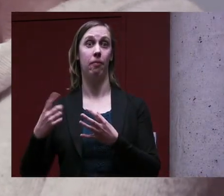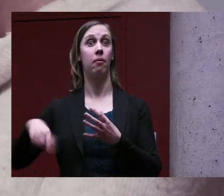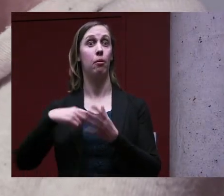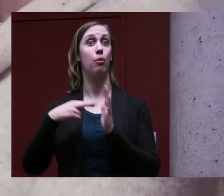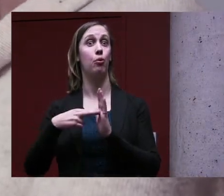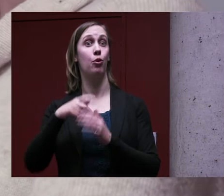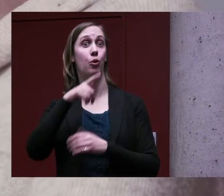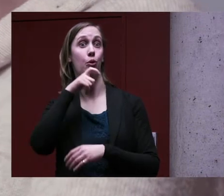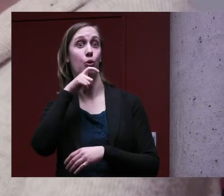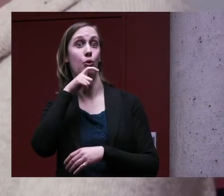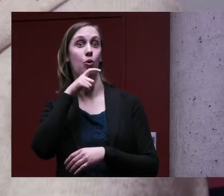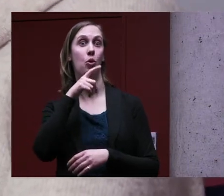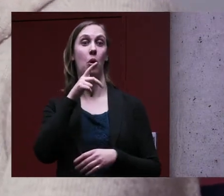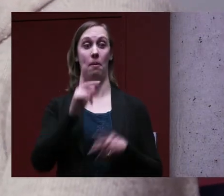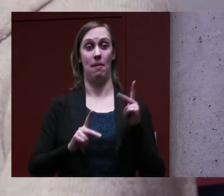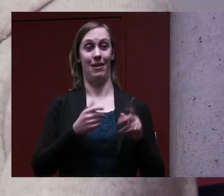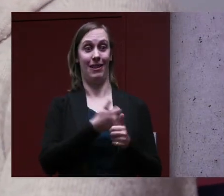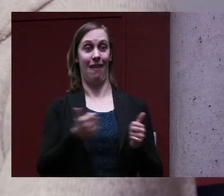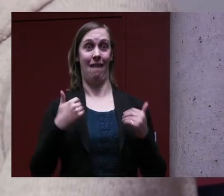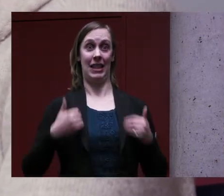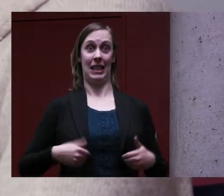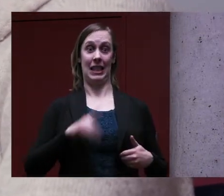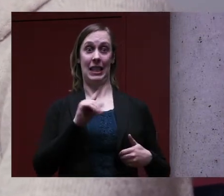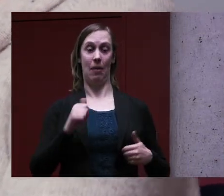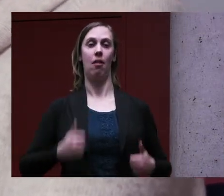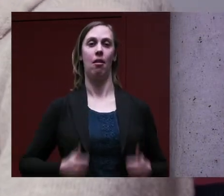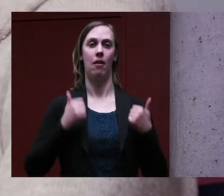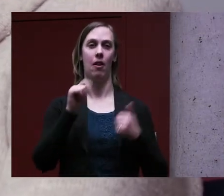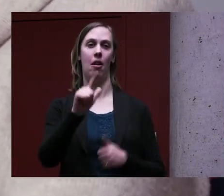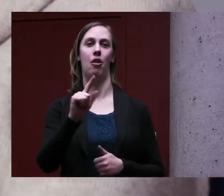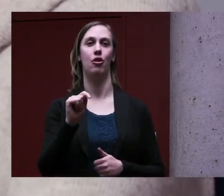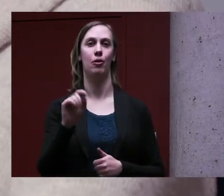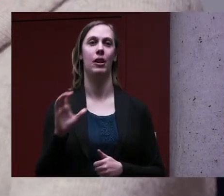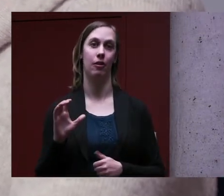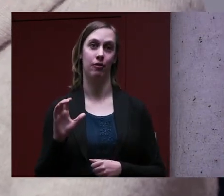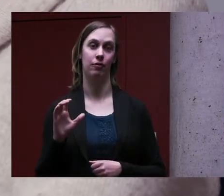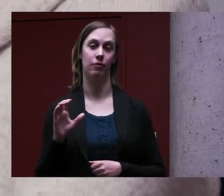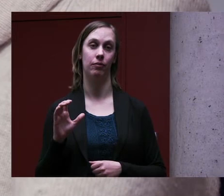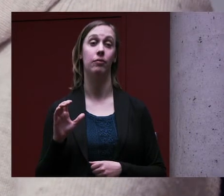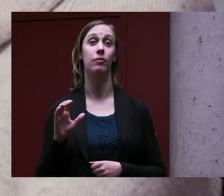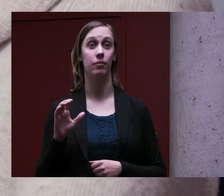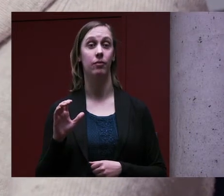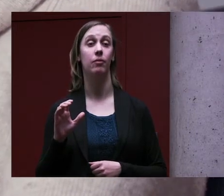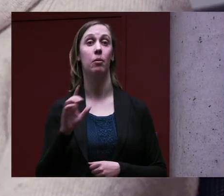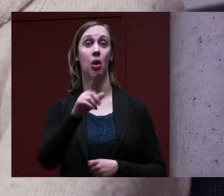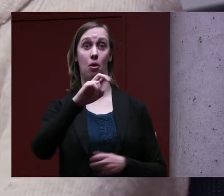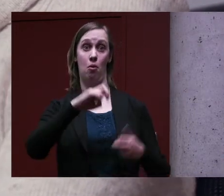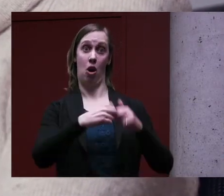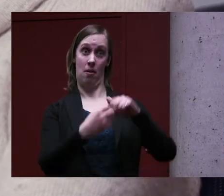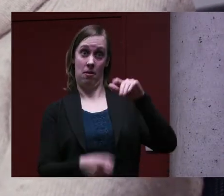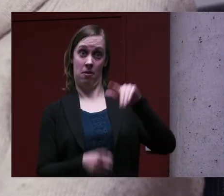care. Most of the problems occur at every facility, if